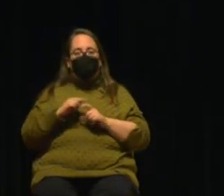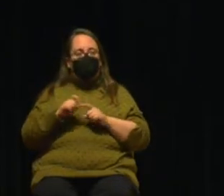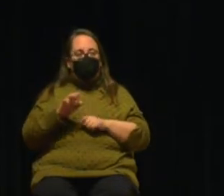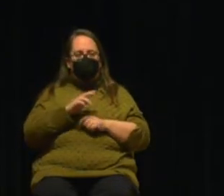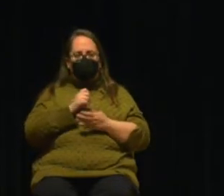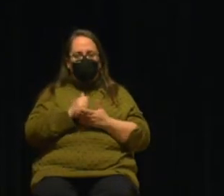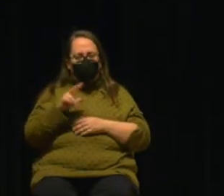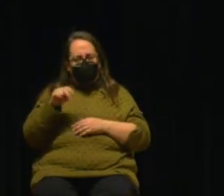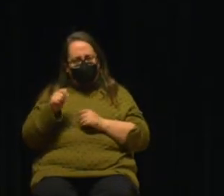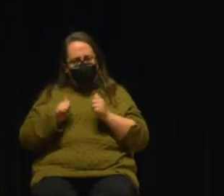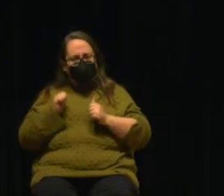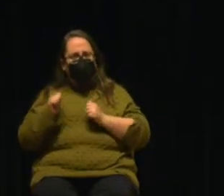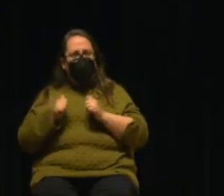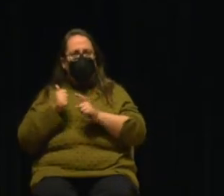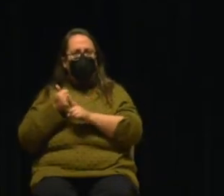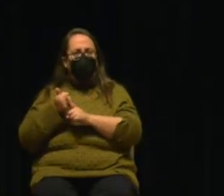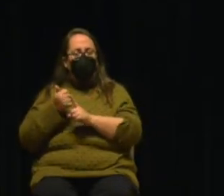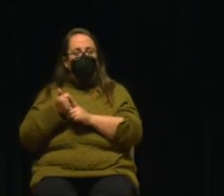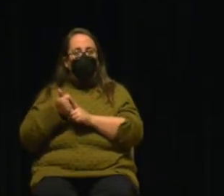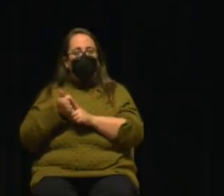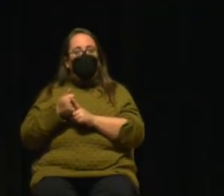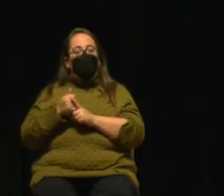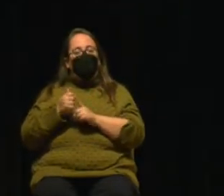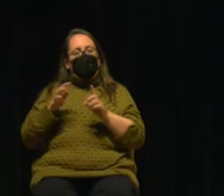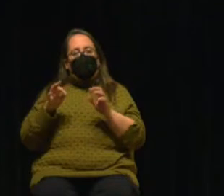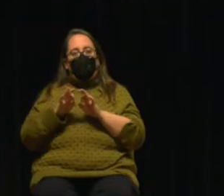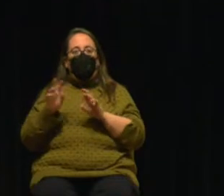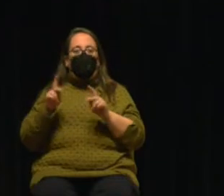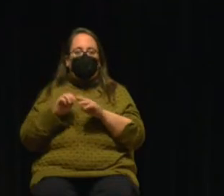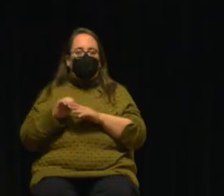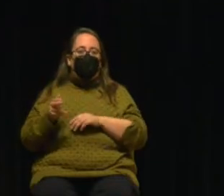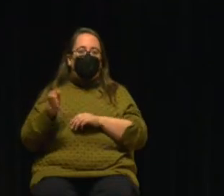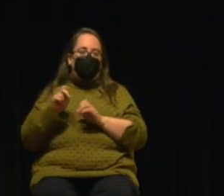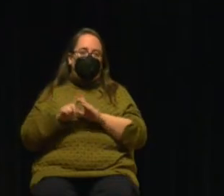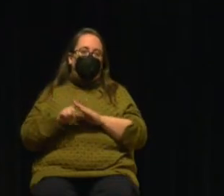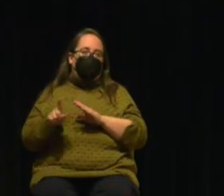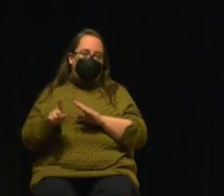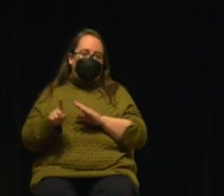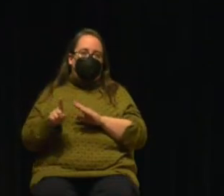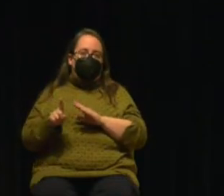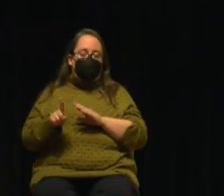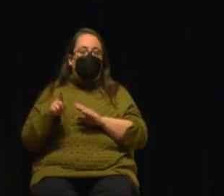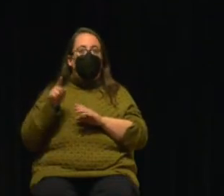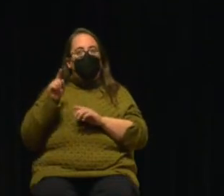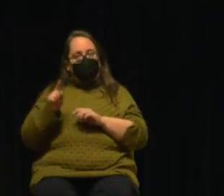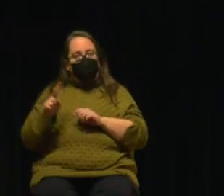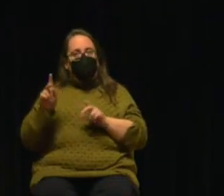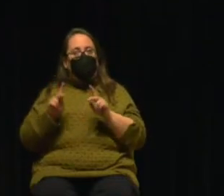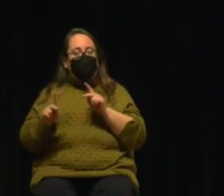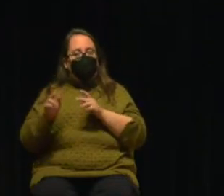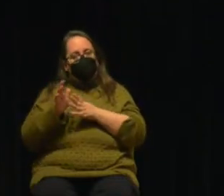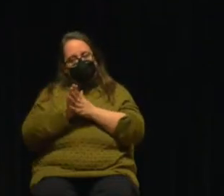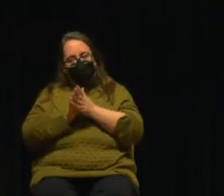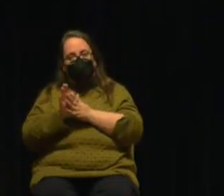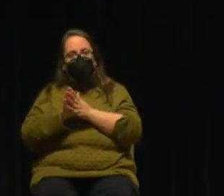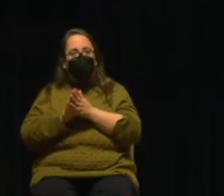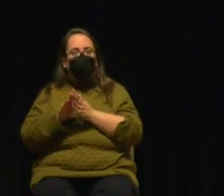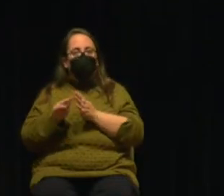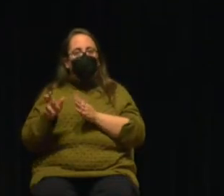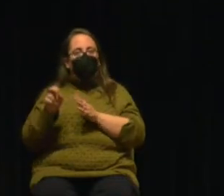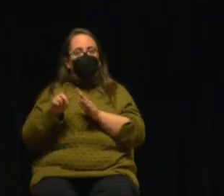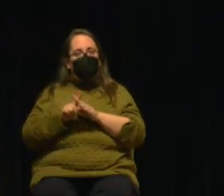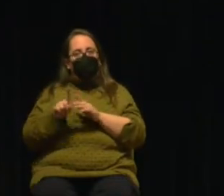help, that they were instead key contributors in their own liberation, that they were agents in their own flight to freedom.